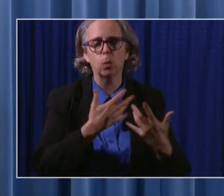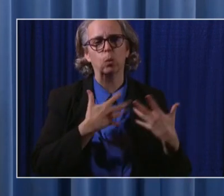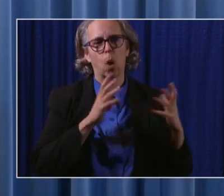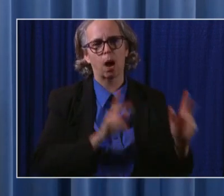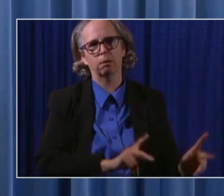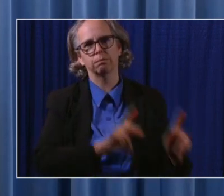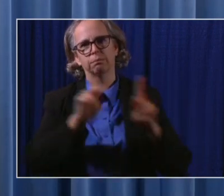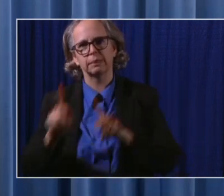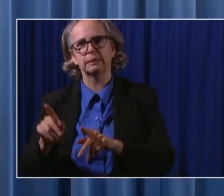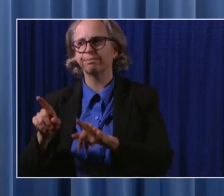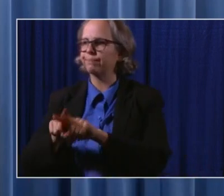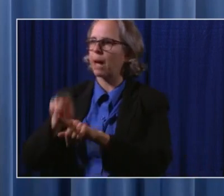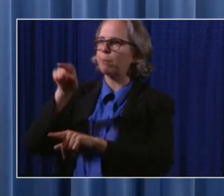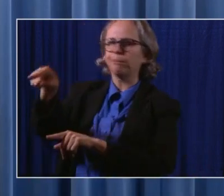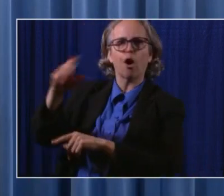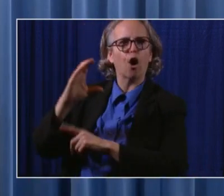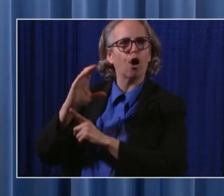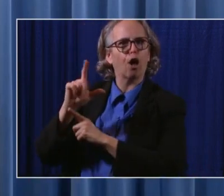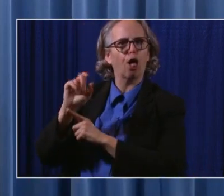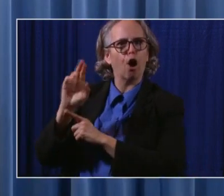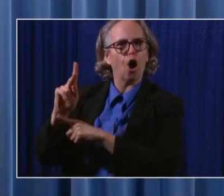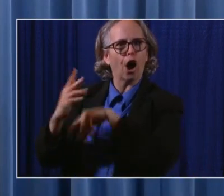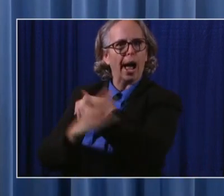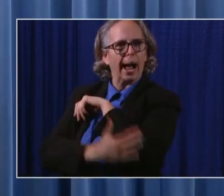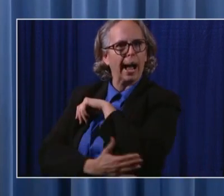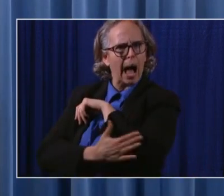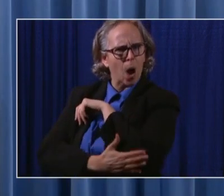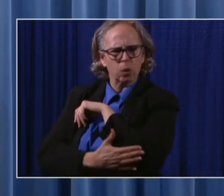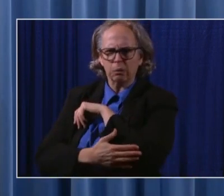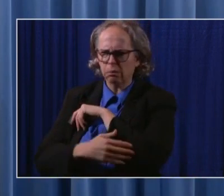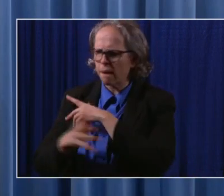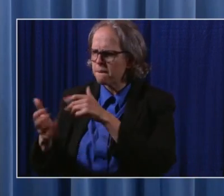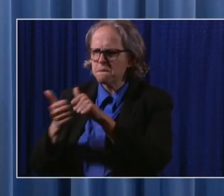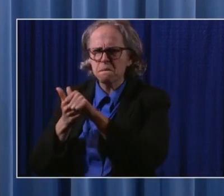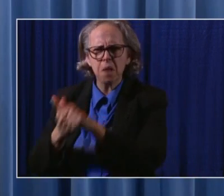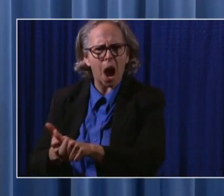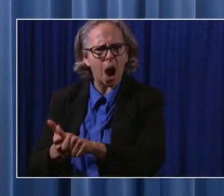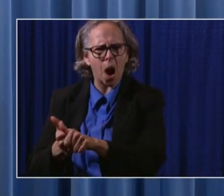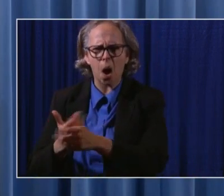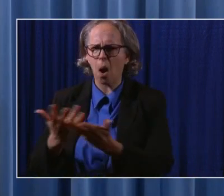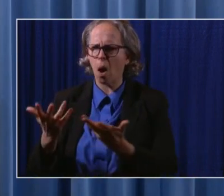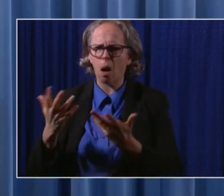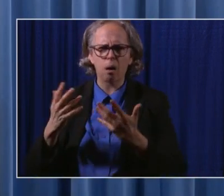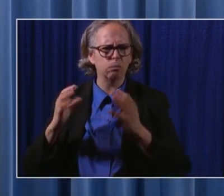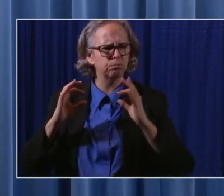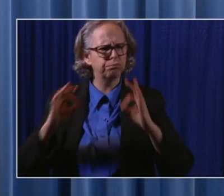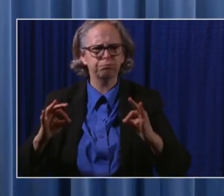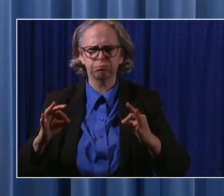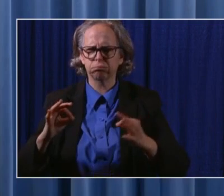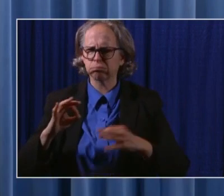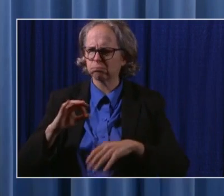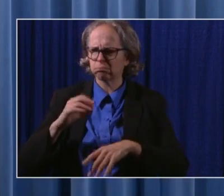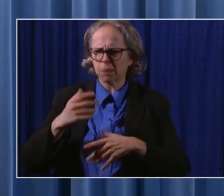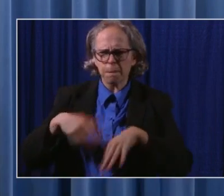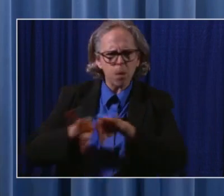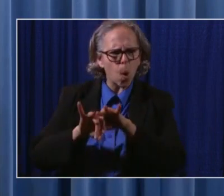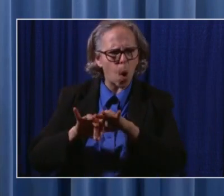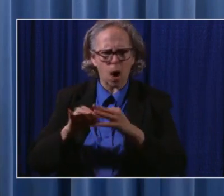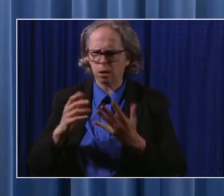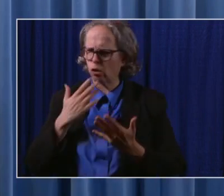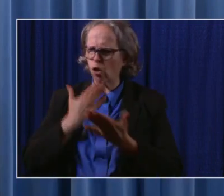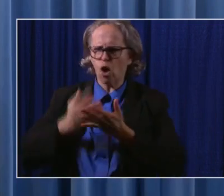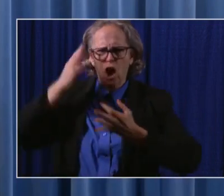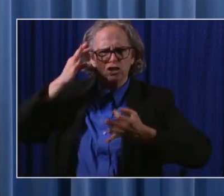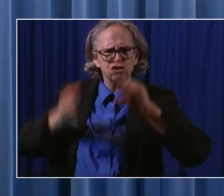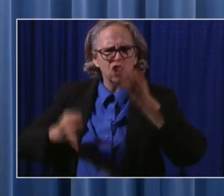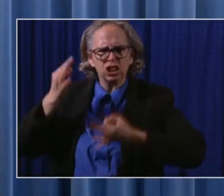are reinforcing by wearing masks and talking about masks. They're reinforcing the importance of masks. So there's good things